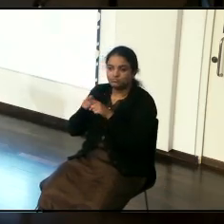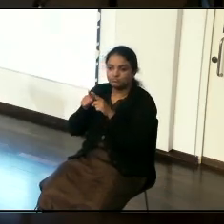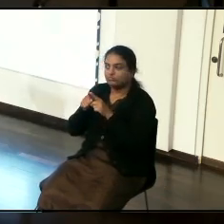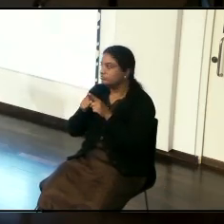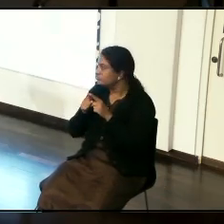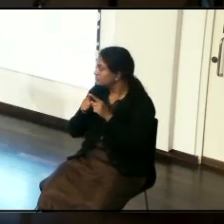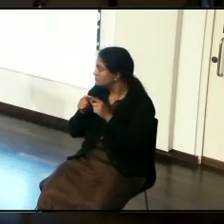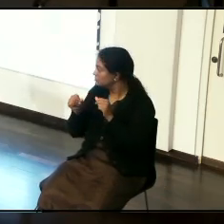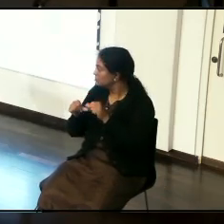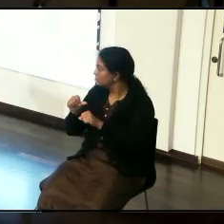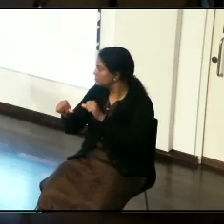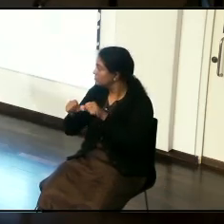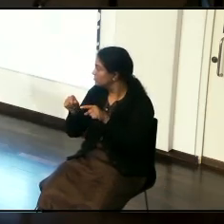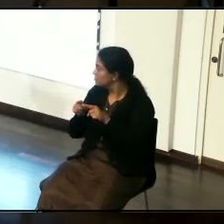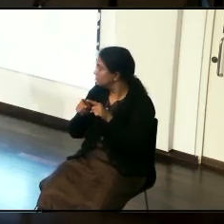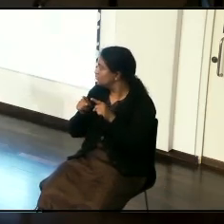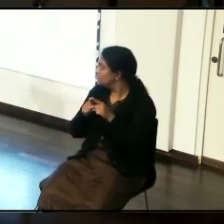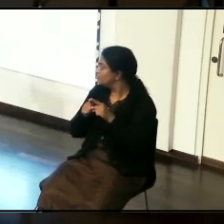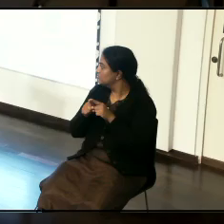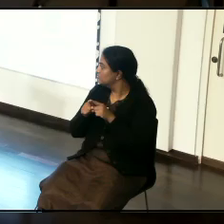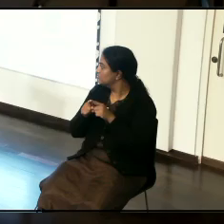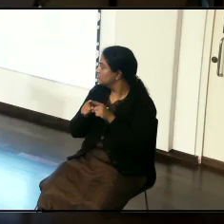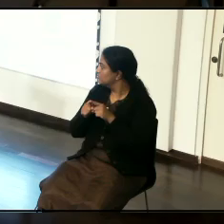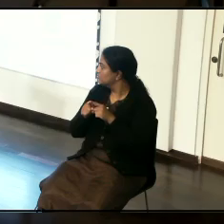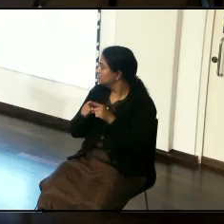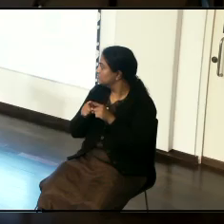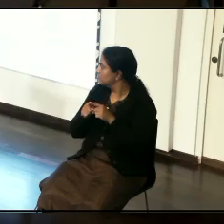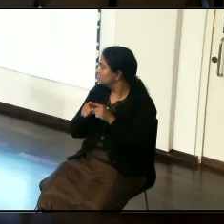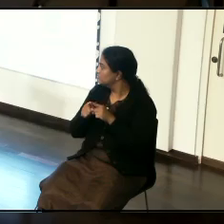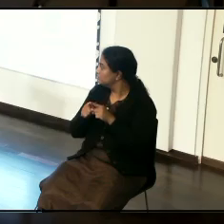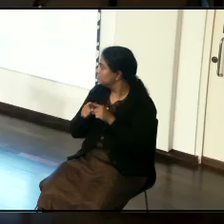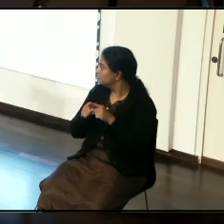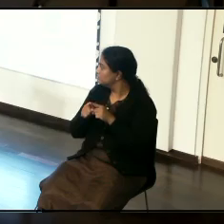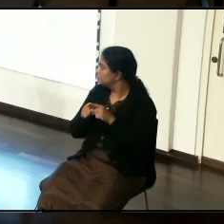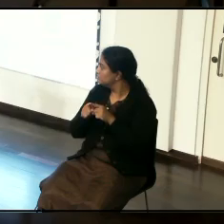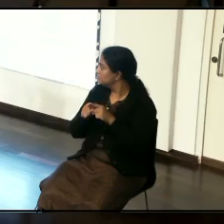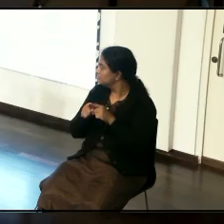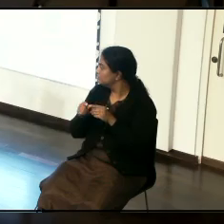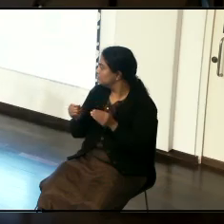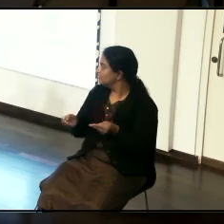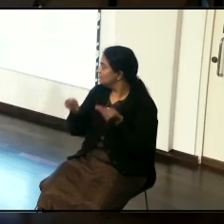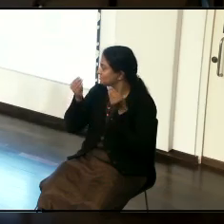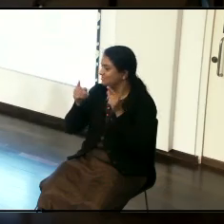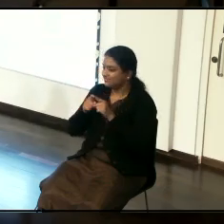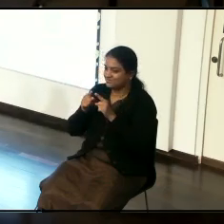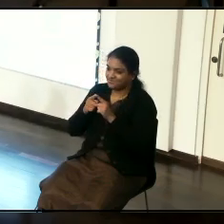our process involved lots of Porto.